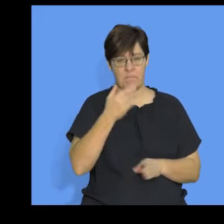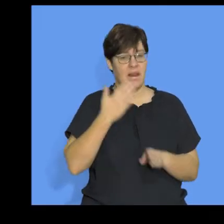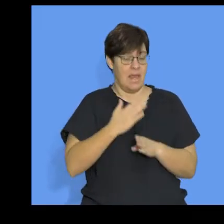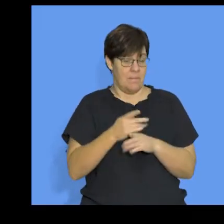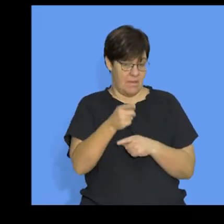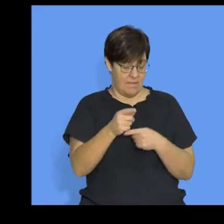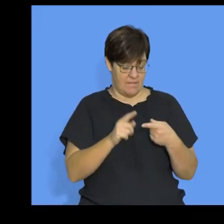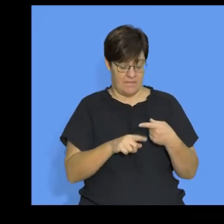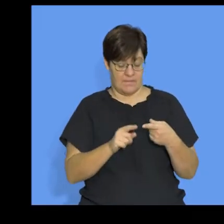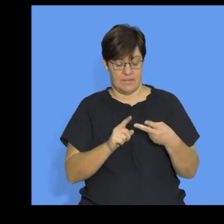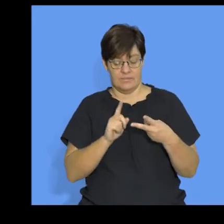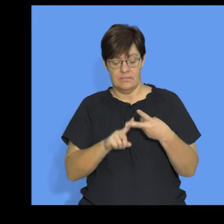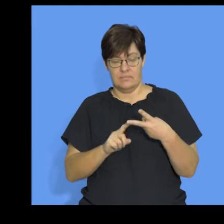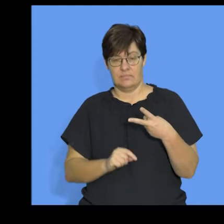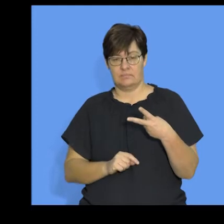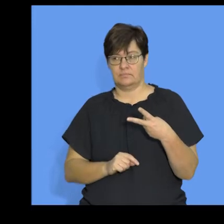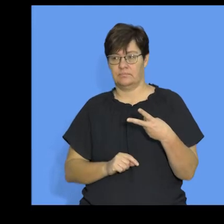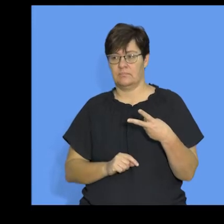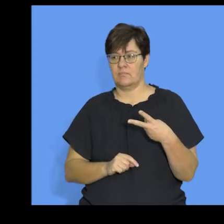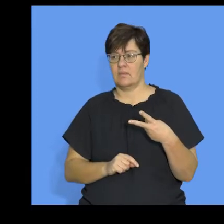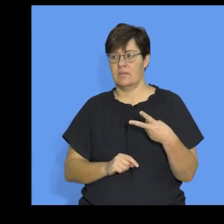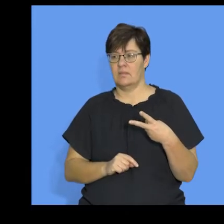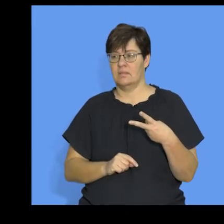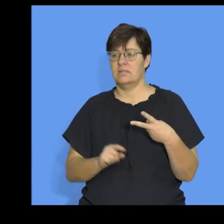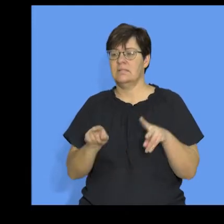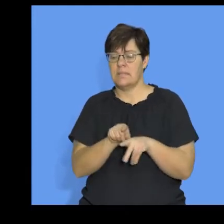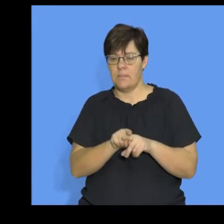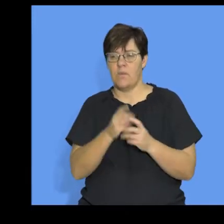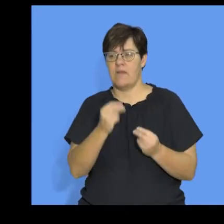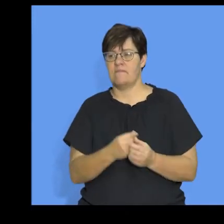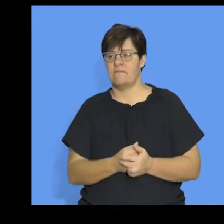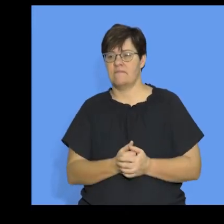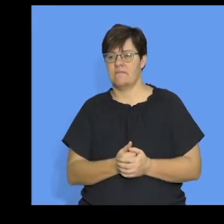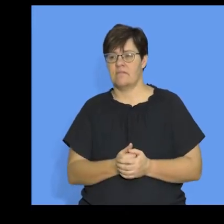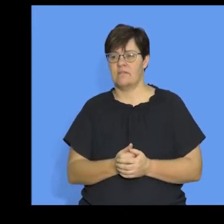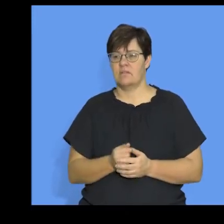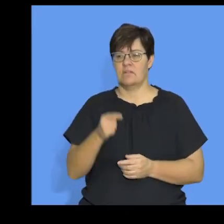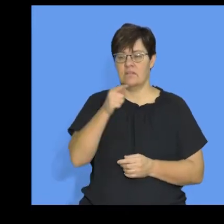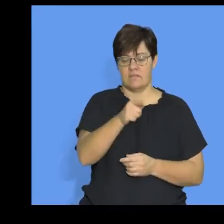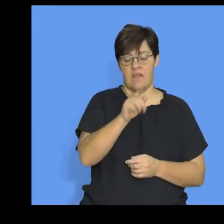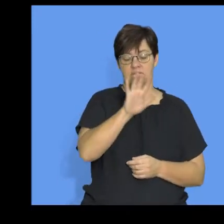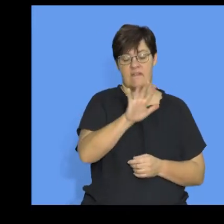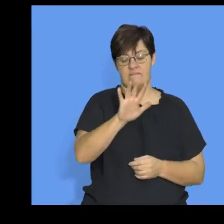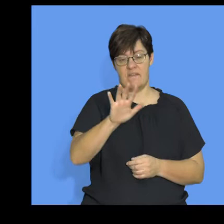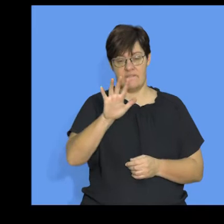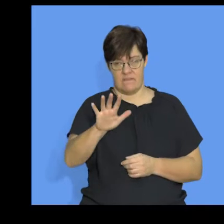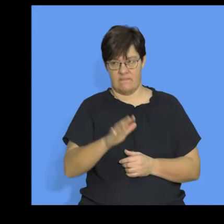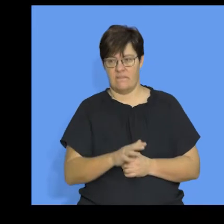okay? And you also have your, so there's the 555, we bring it